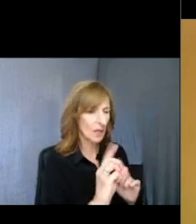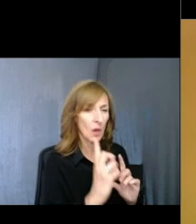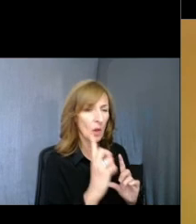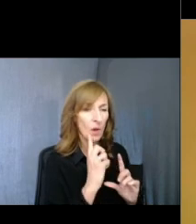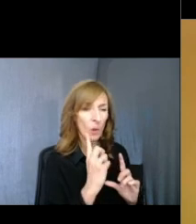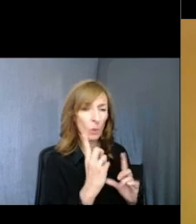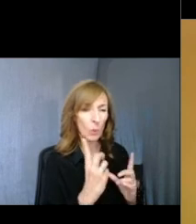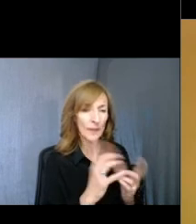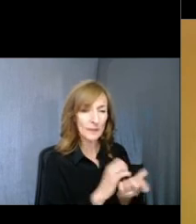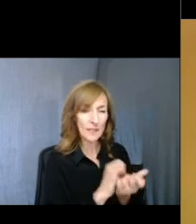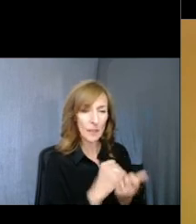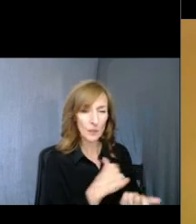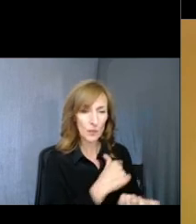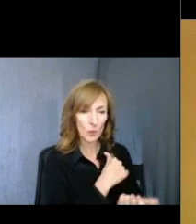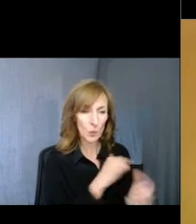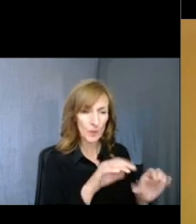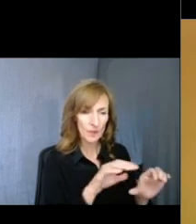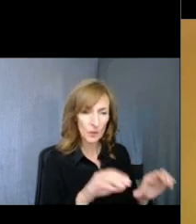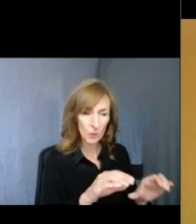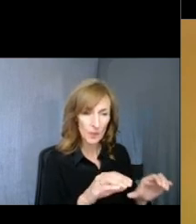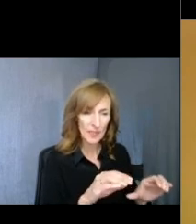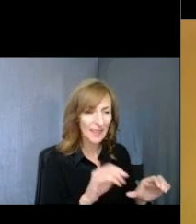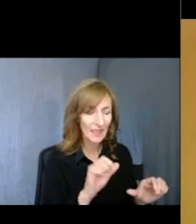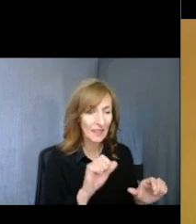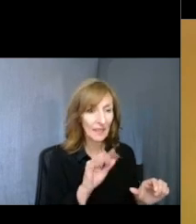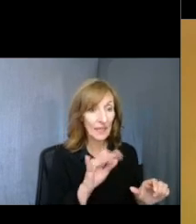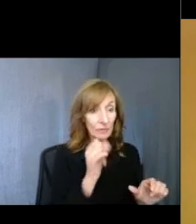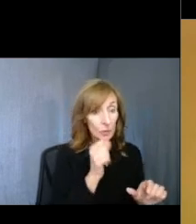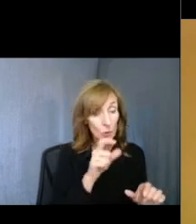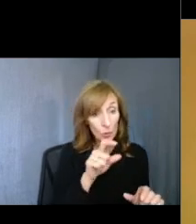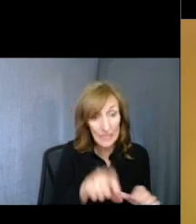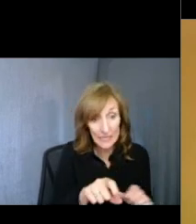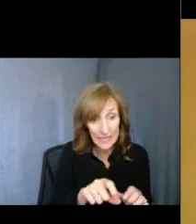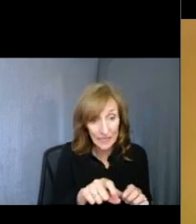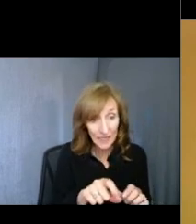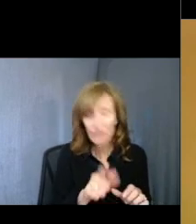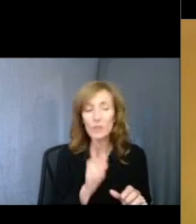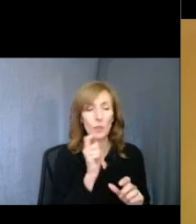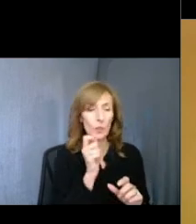is you probably don't need to give an acid blocker to your cat with kidney disease.